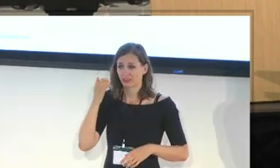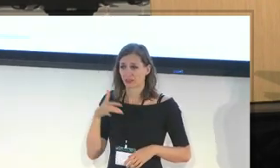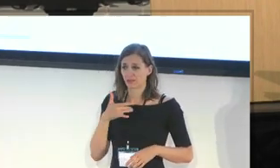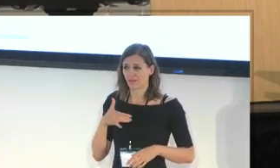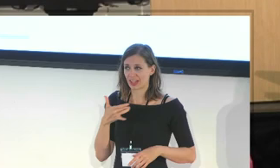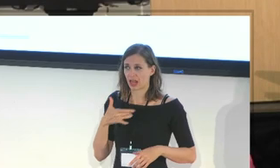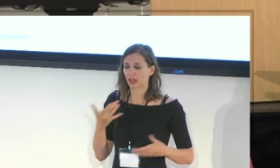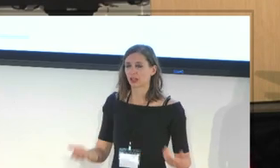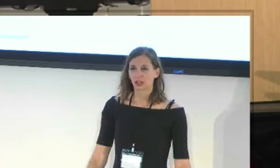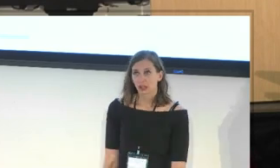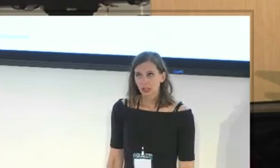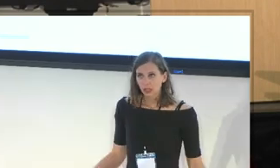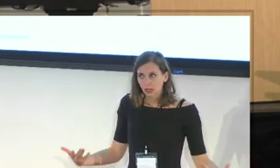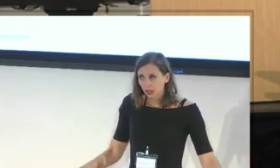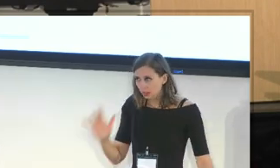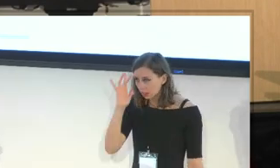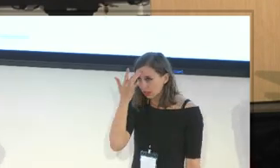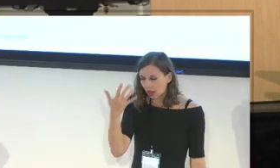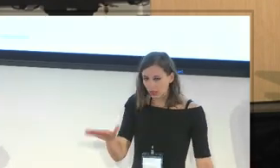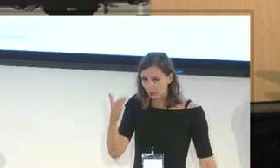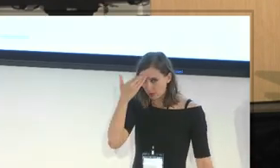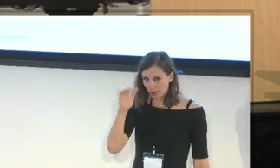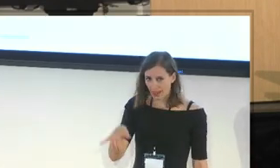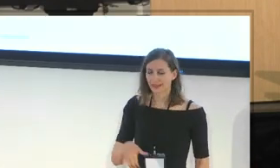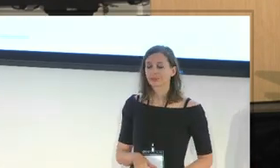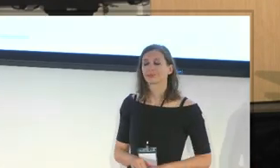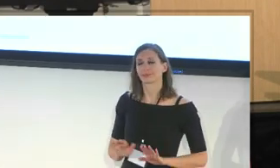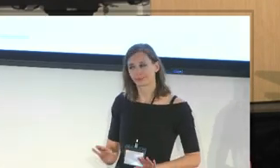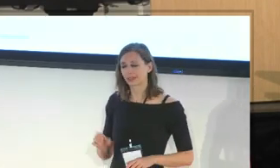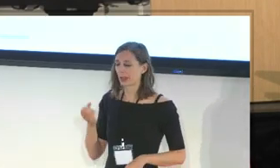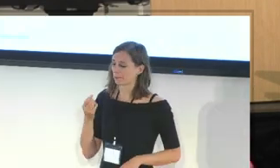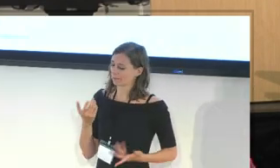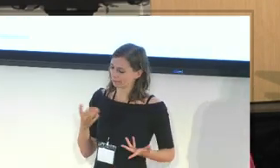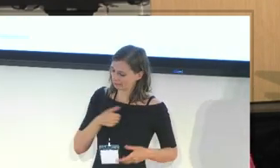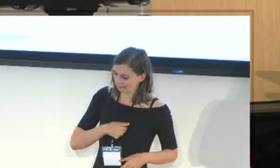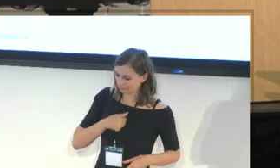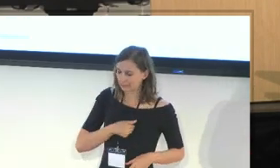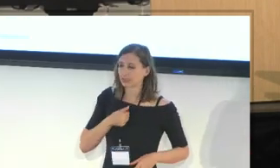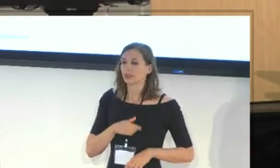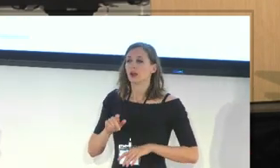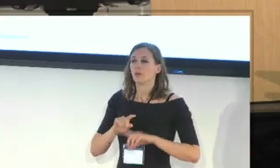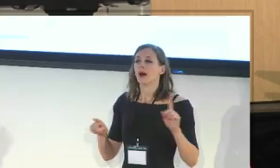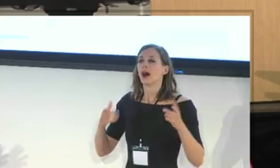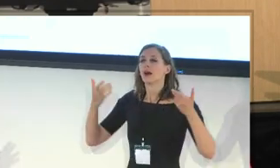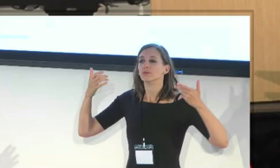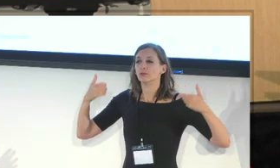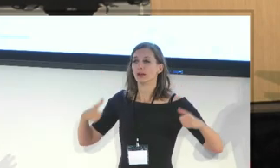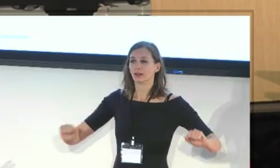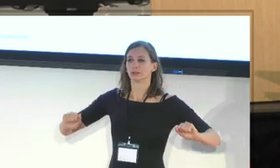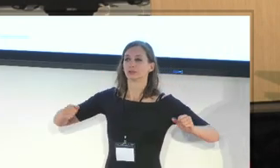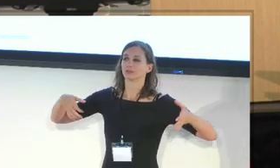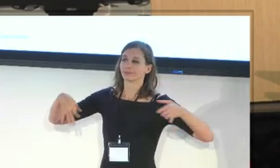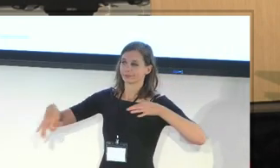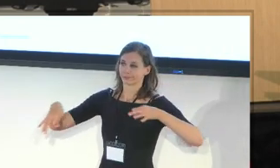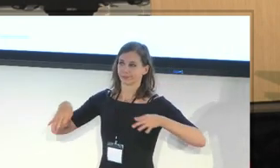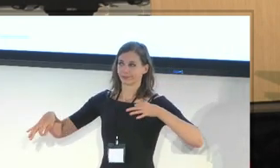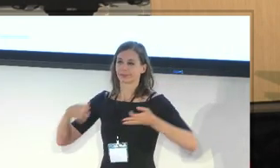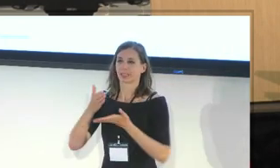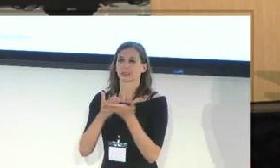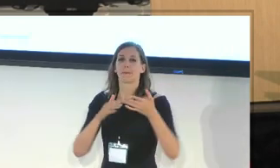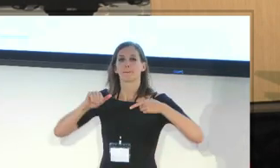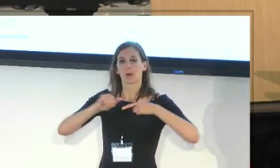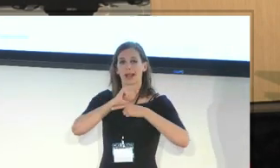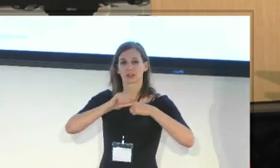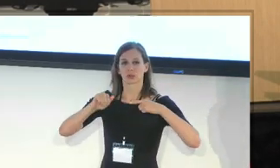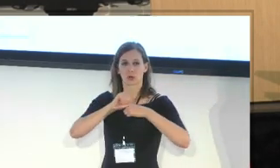Jamie. Also, I tried to make it as feasible for organizations to take away to say, these are practical frameworks. This is how you